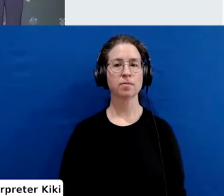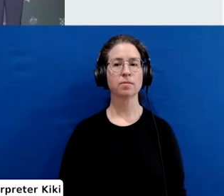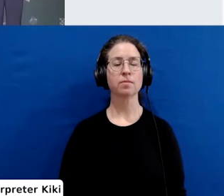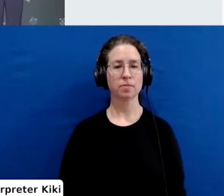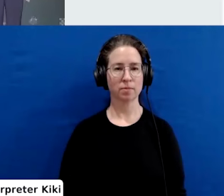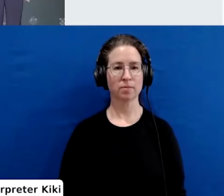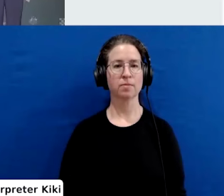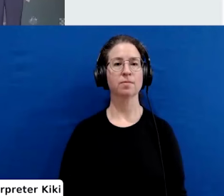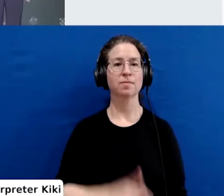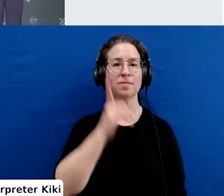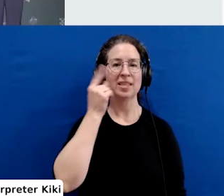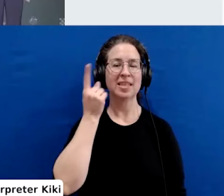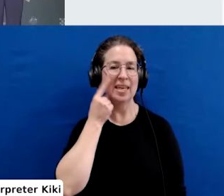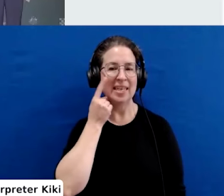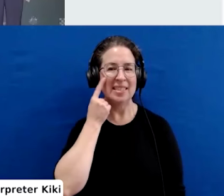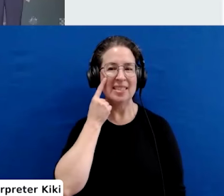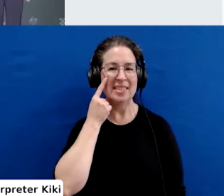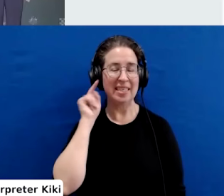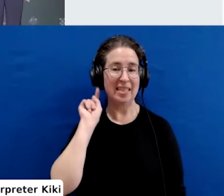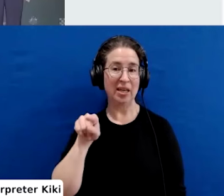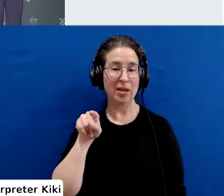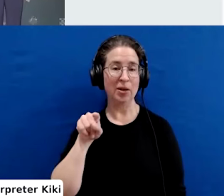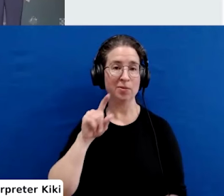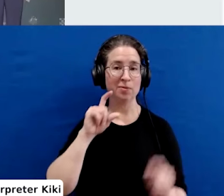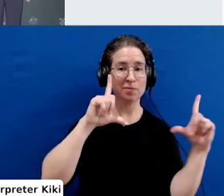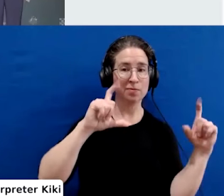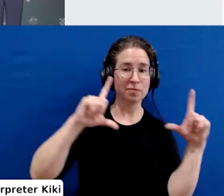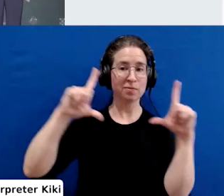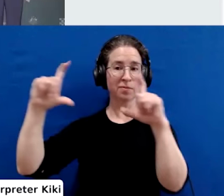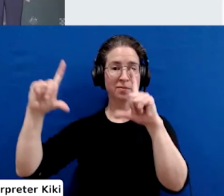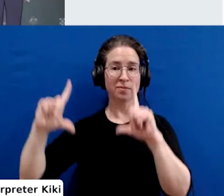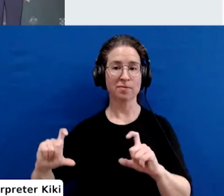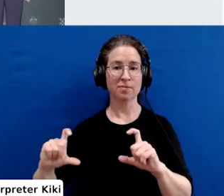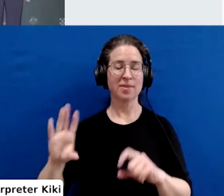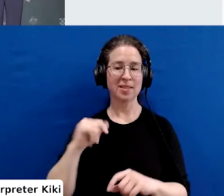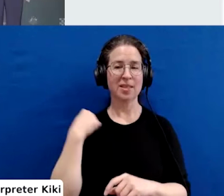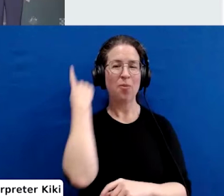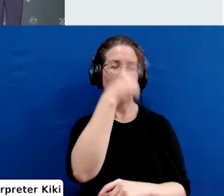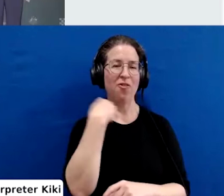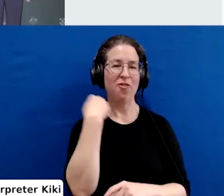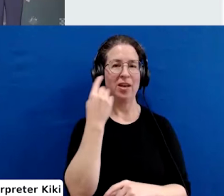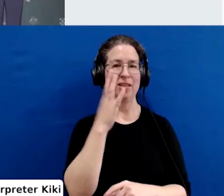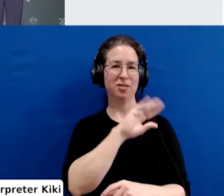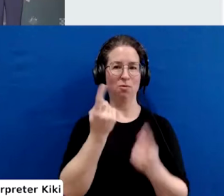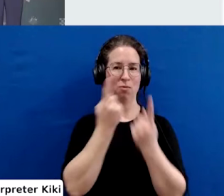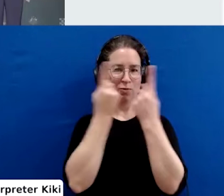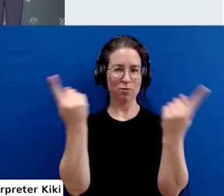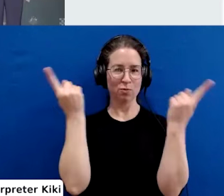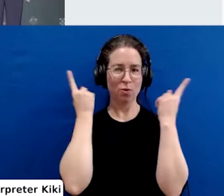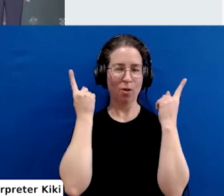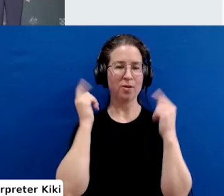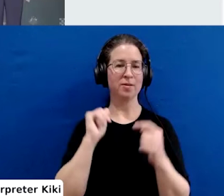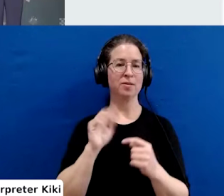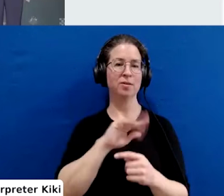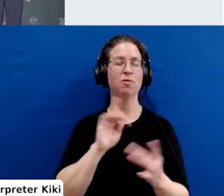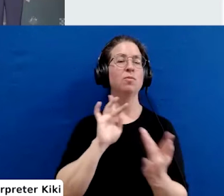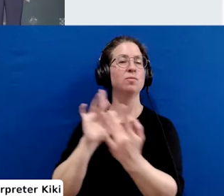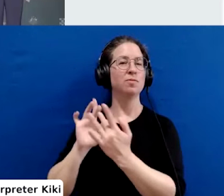You'll be able to see here some of our scholar faces from some of our networking